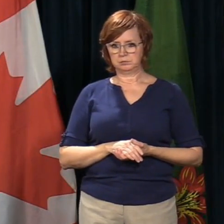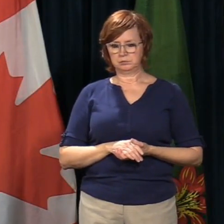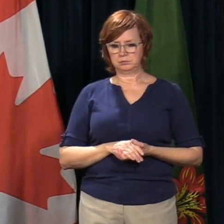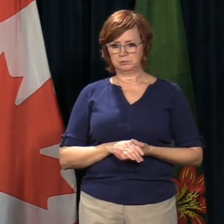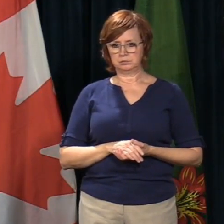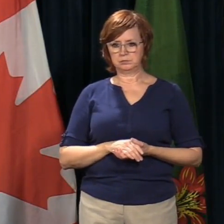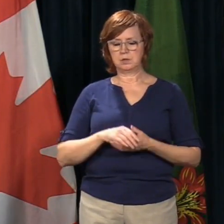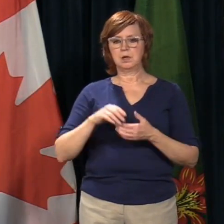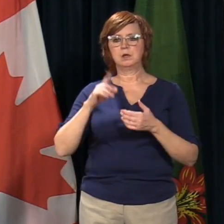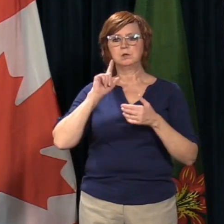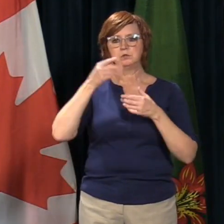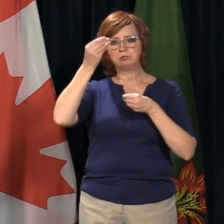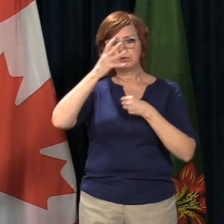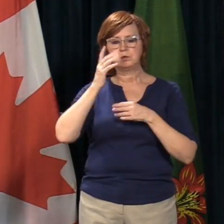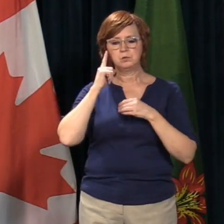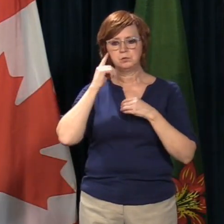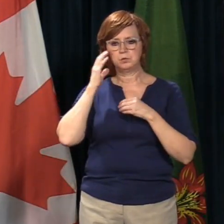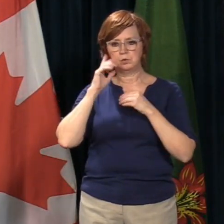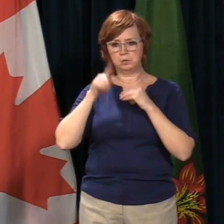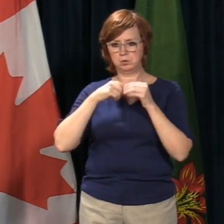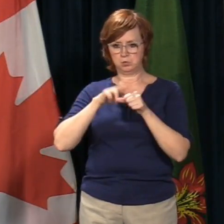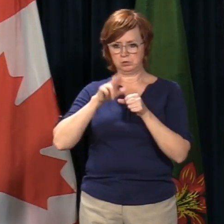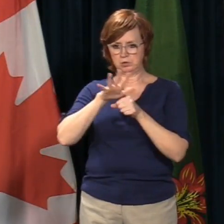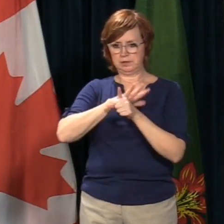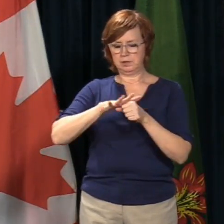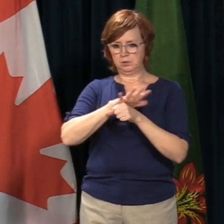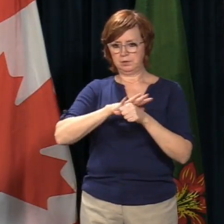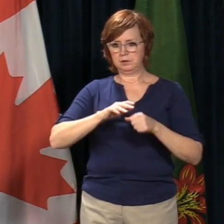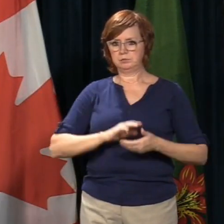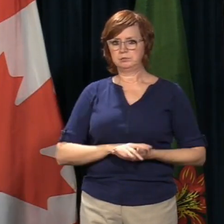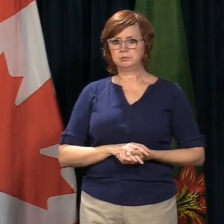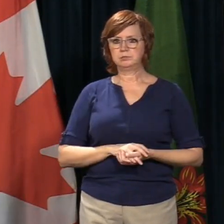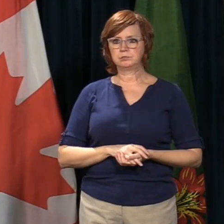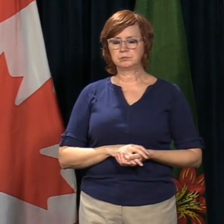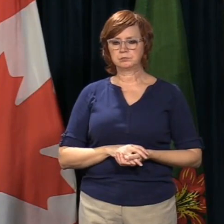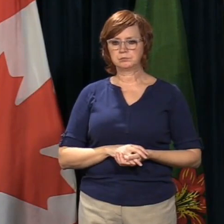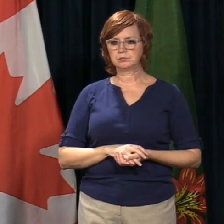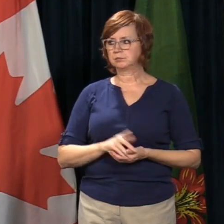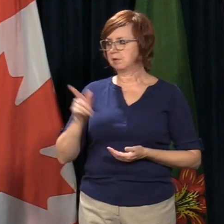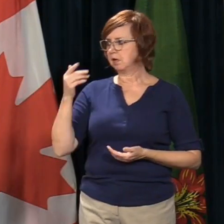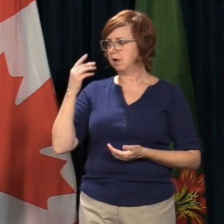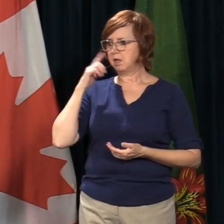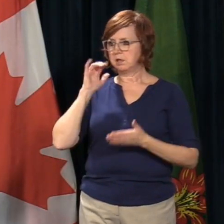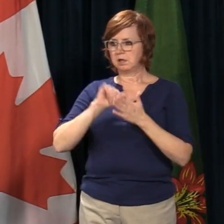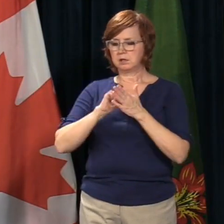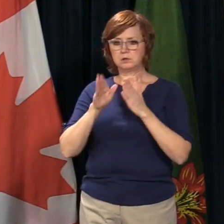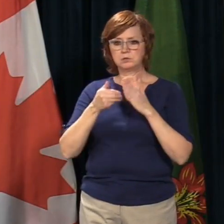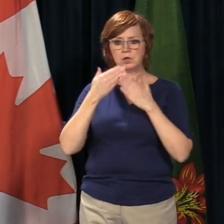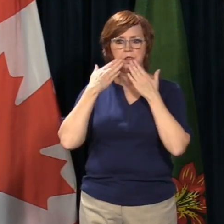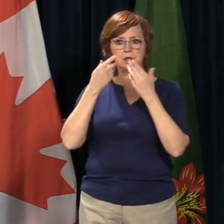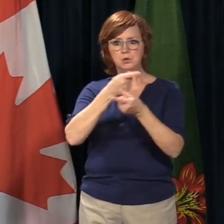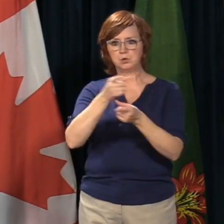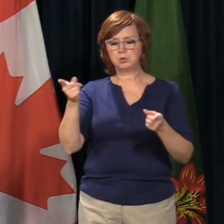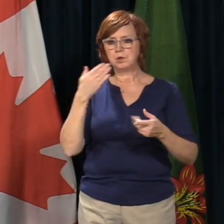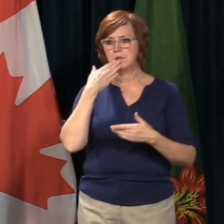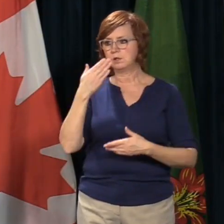managing that outbreak to answer those questions. I think that's everything. Thank you, everyone.